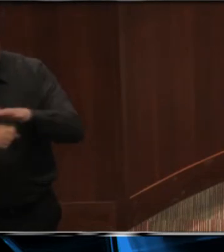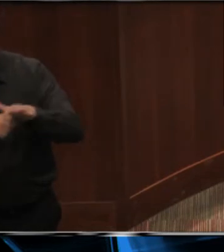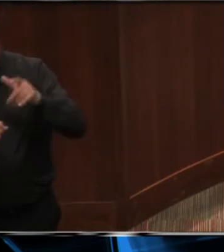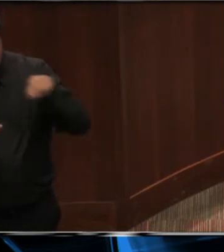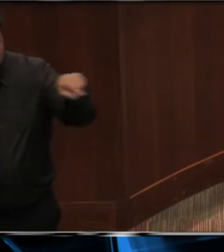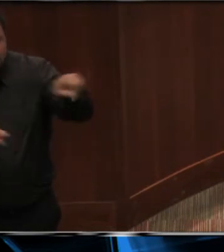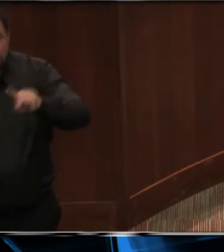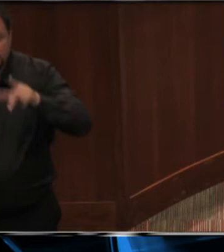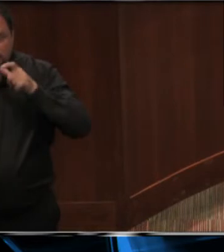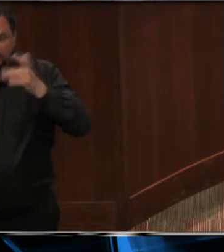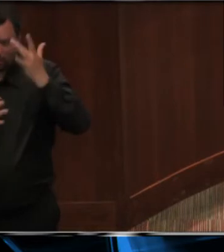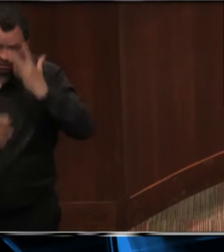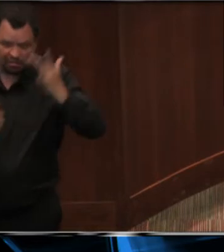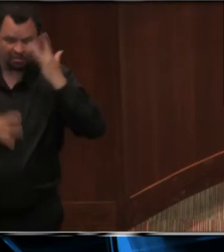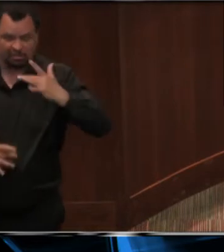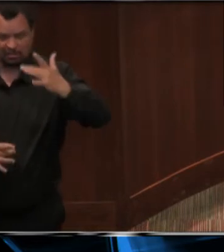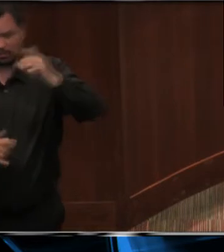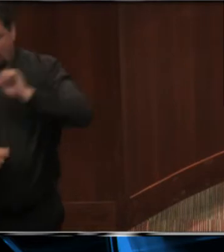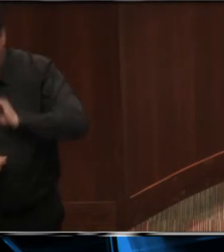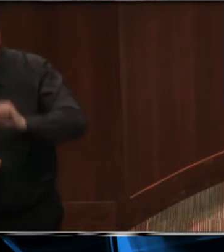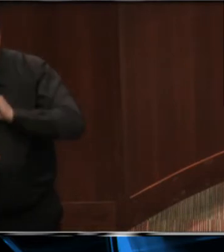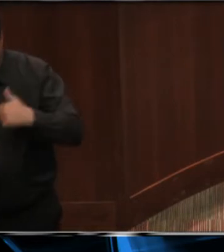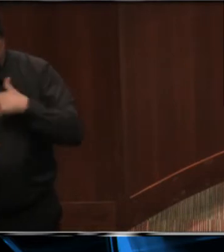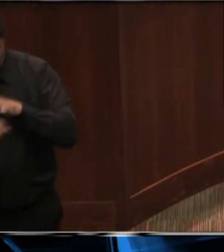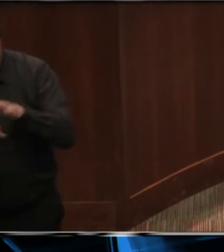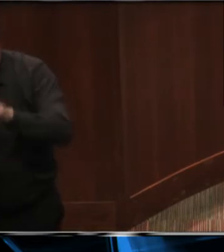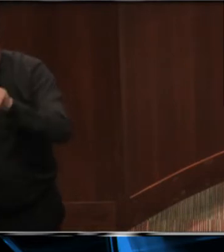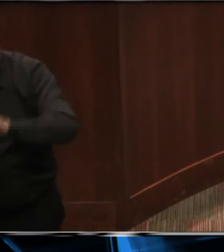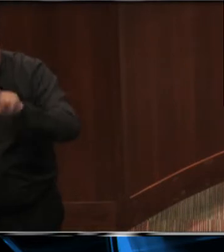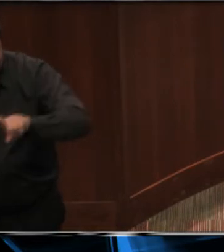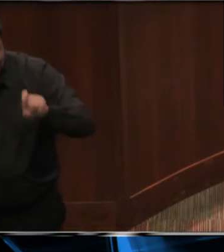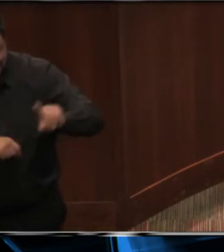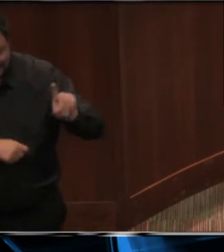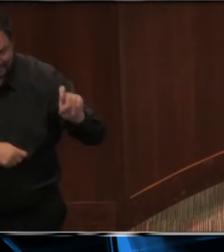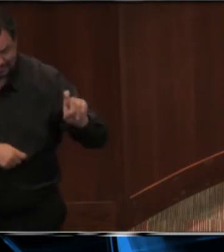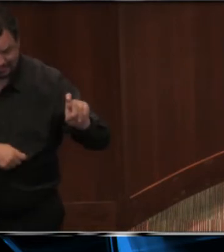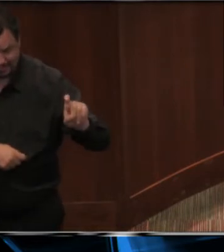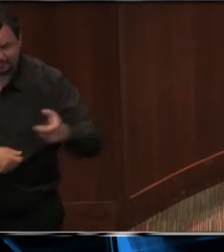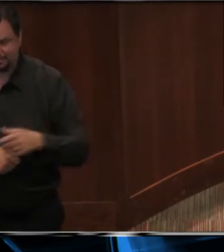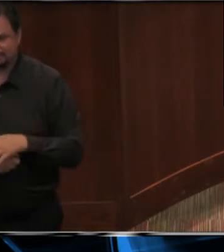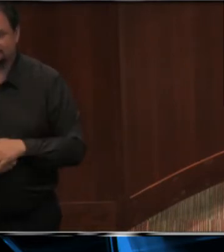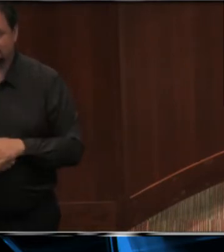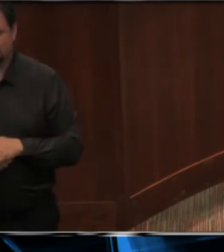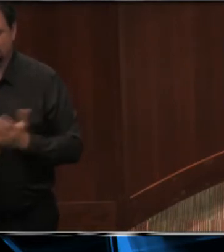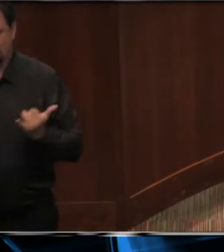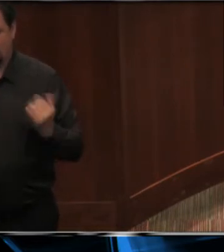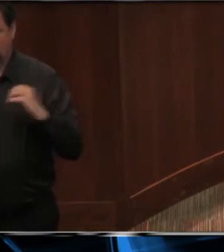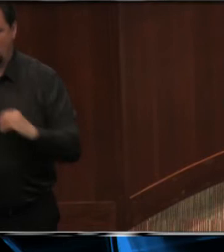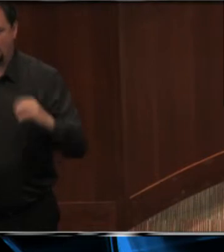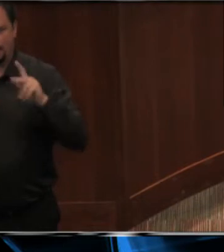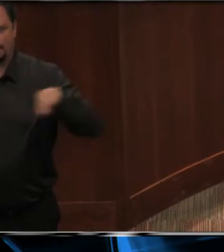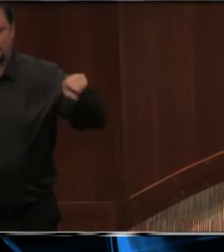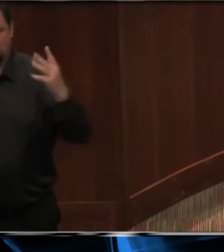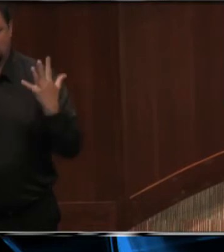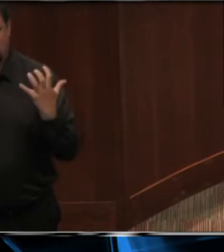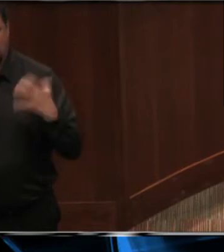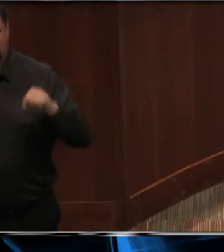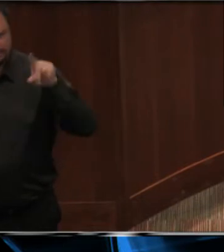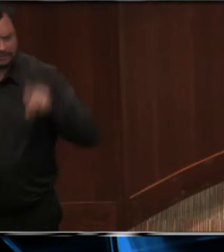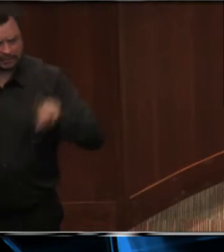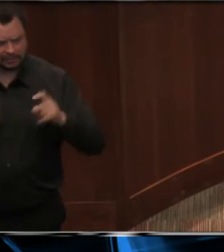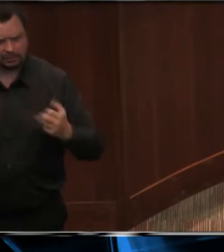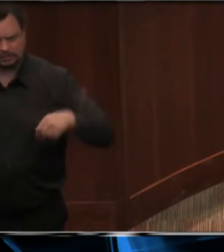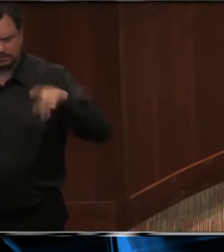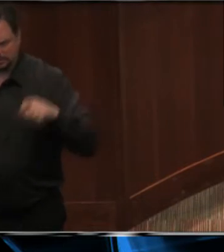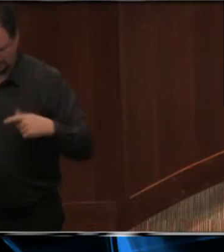know what it is. And so I can see more people wanting to be tested. I would want to be tested because I wouldn't know what it is. And so we would need